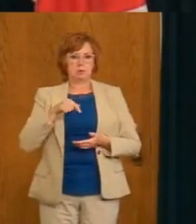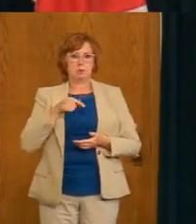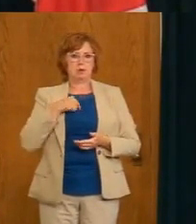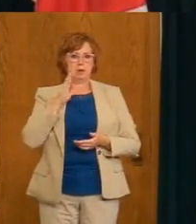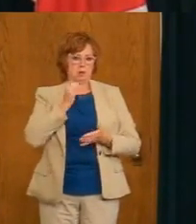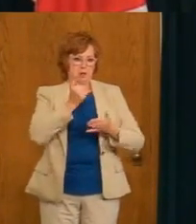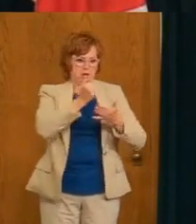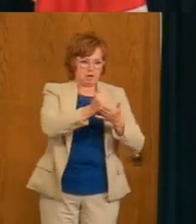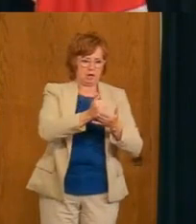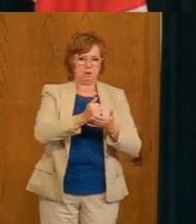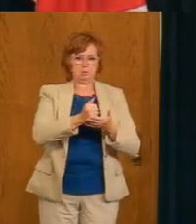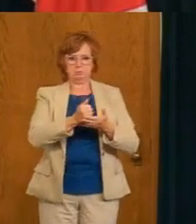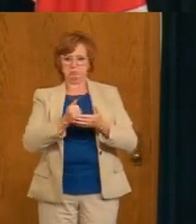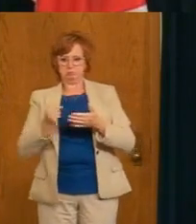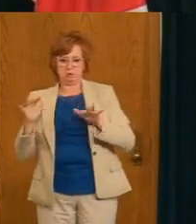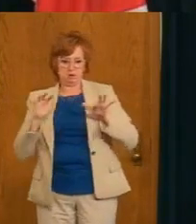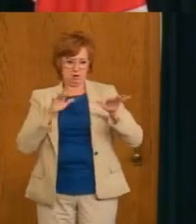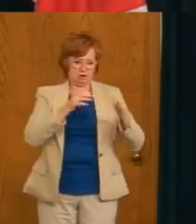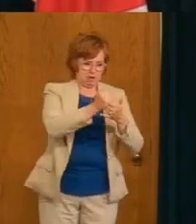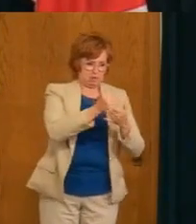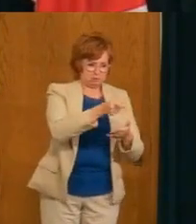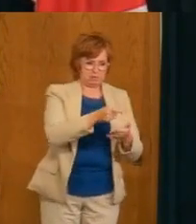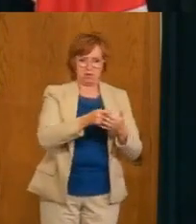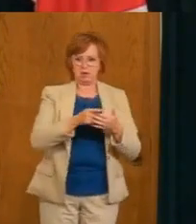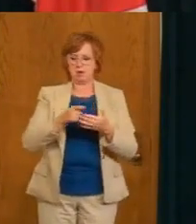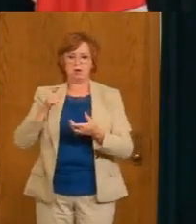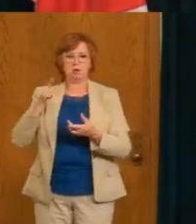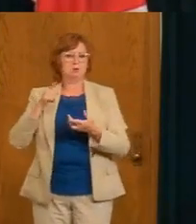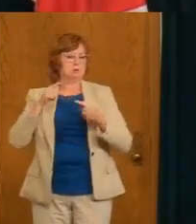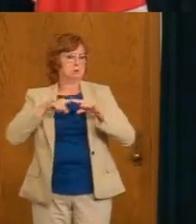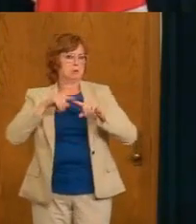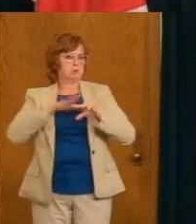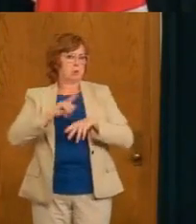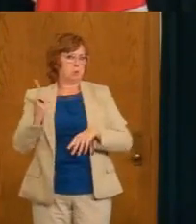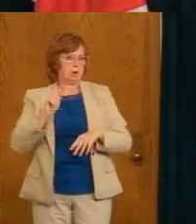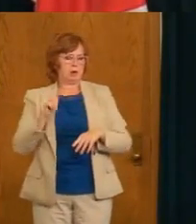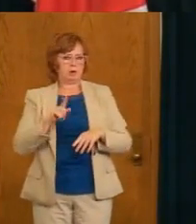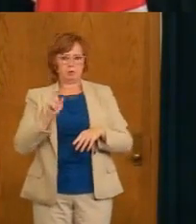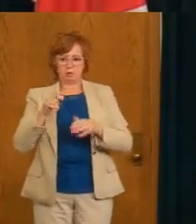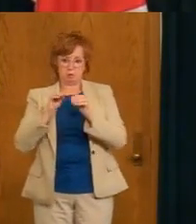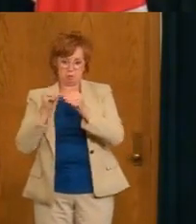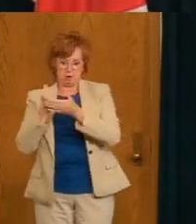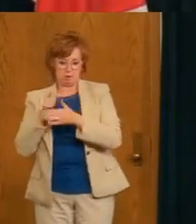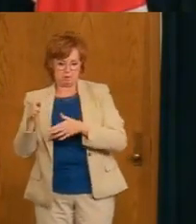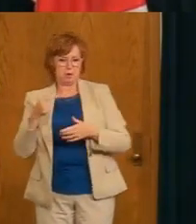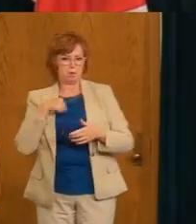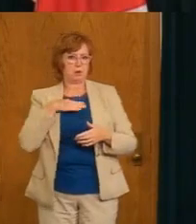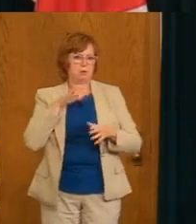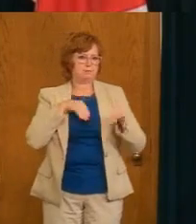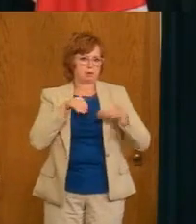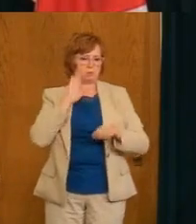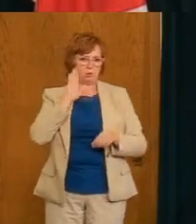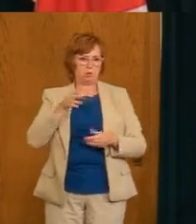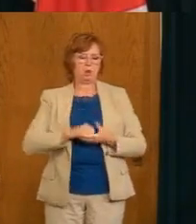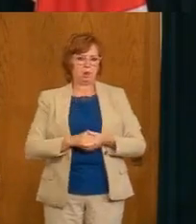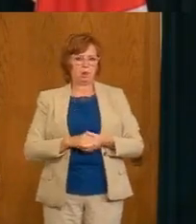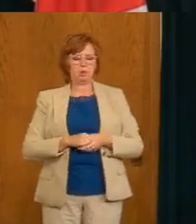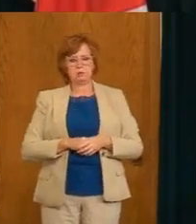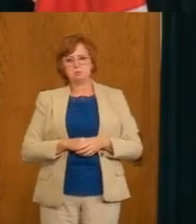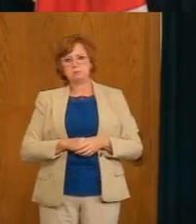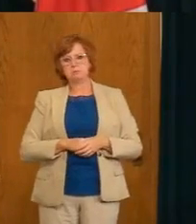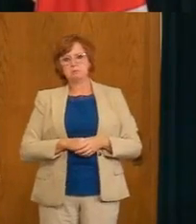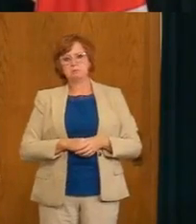the next year. But obviously, if there's increase in local transmission, in the community, and as part of